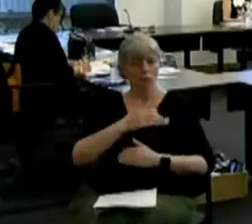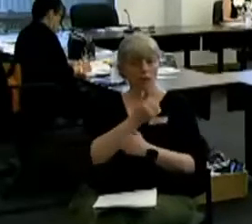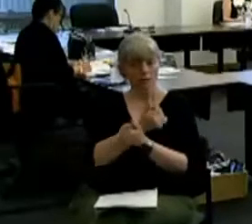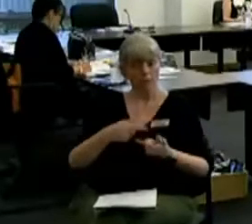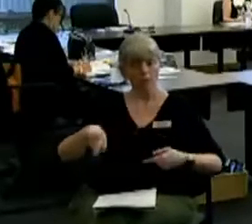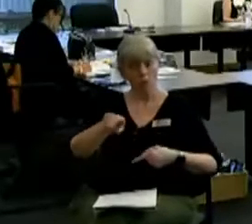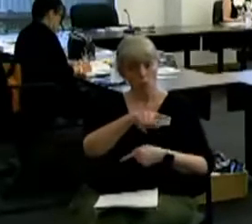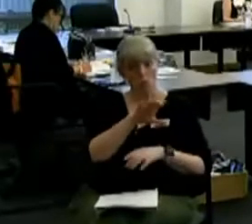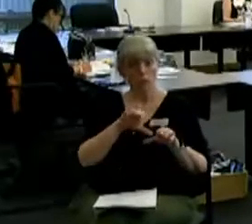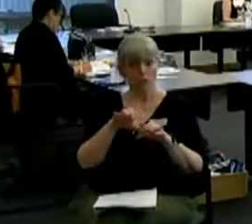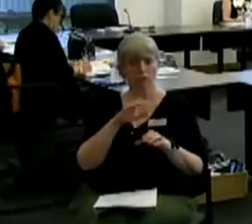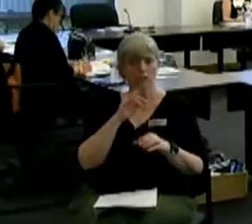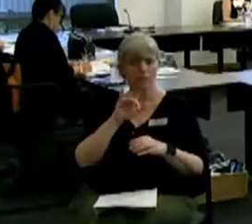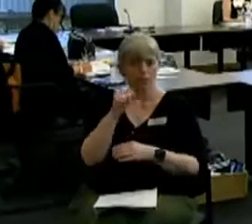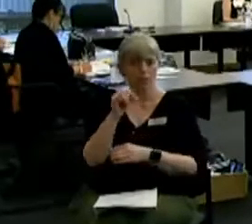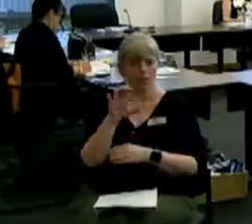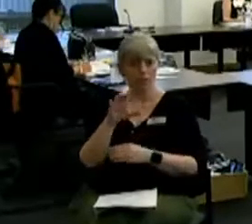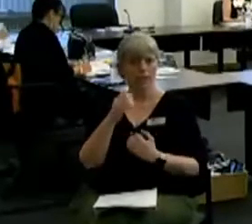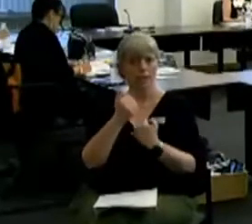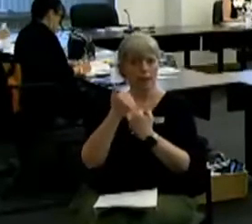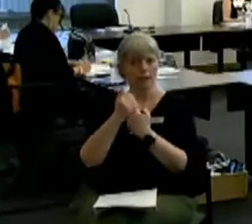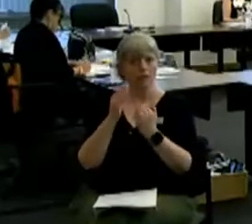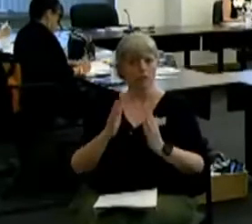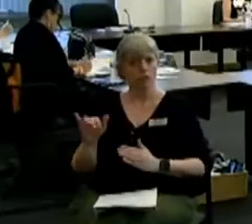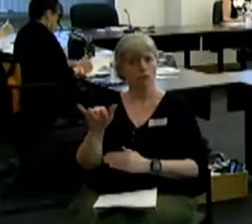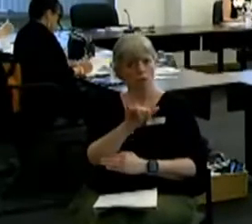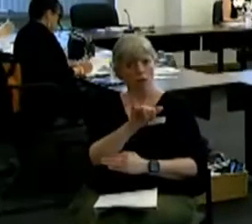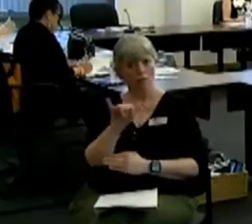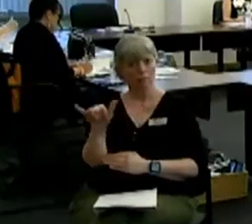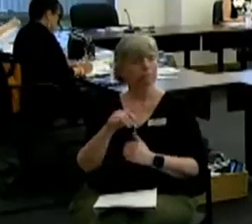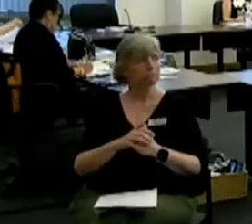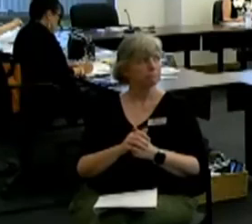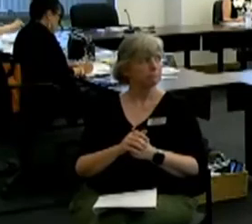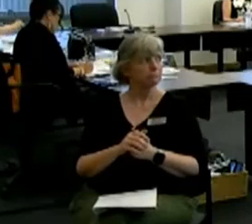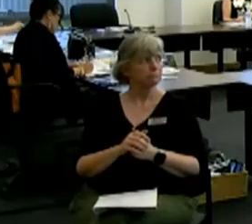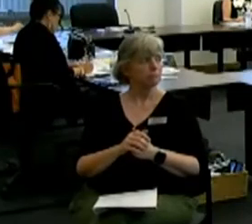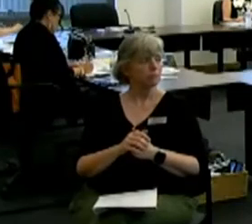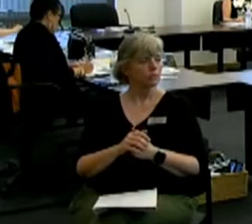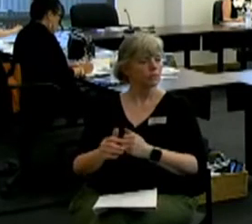be JJC ambassadors as well. So, you want me to try it again?